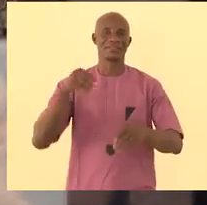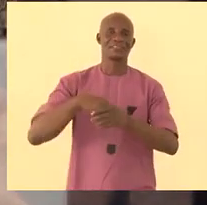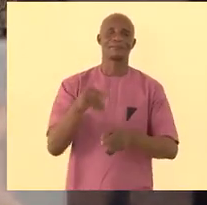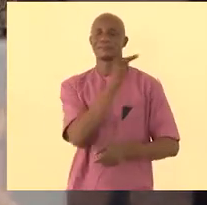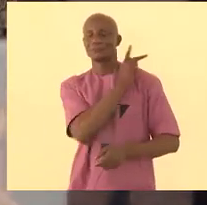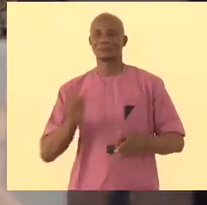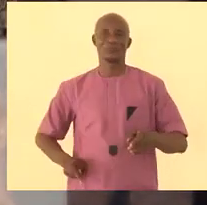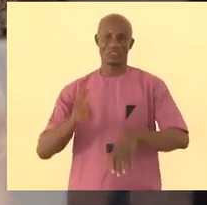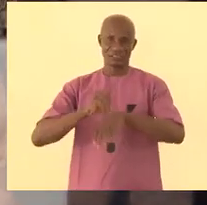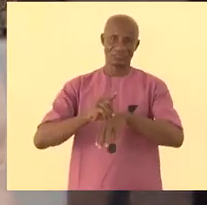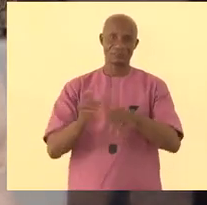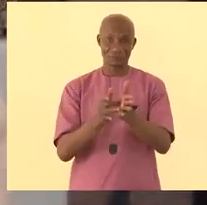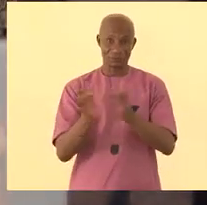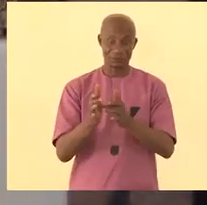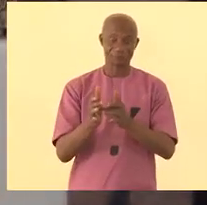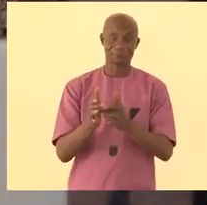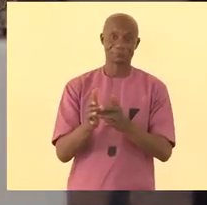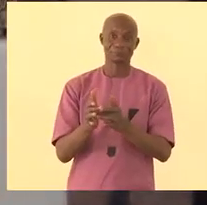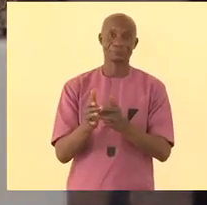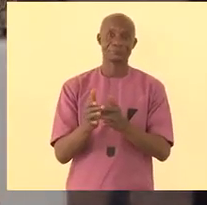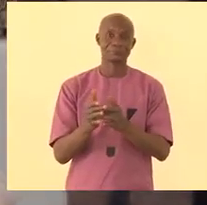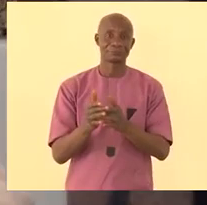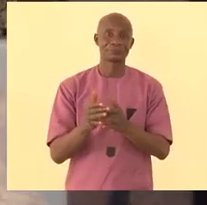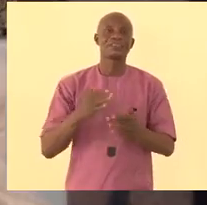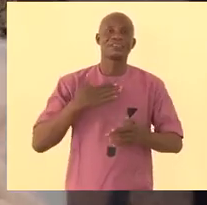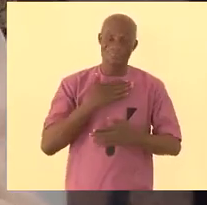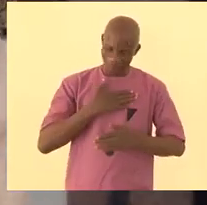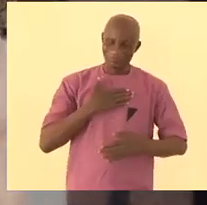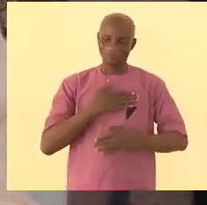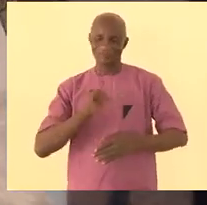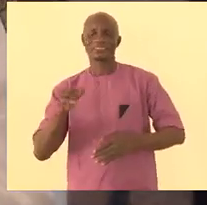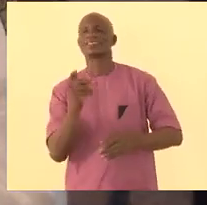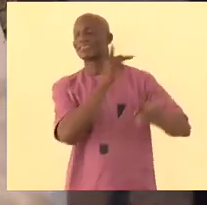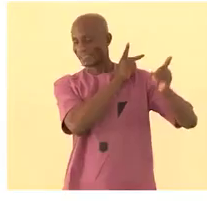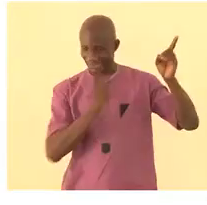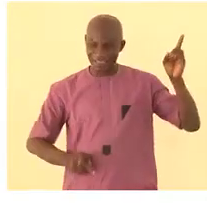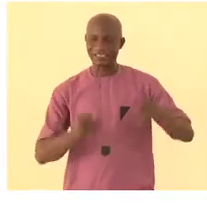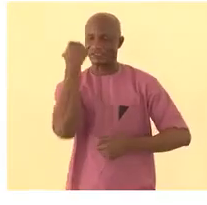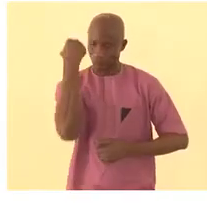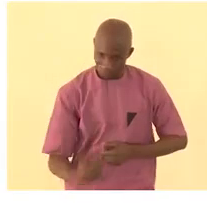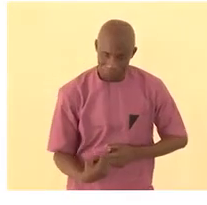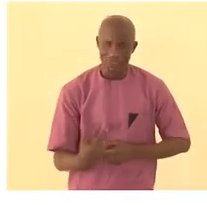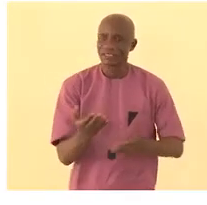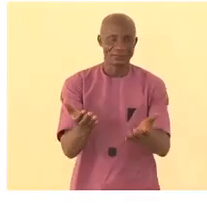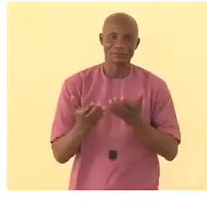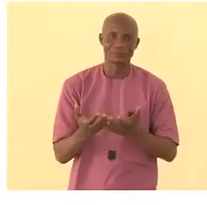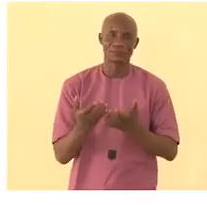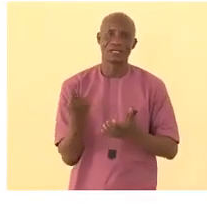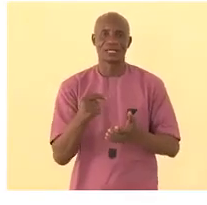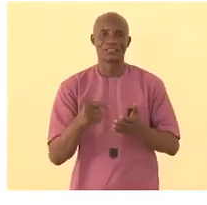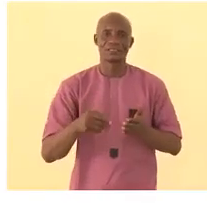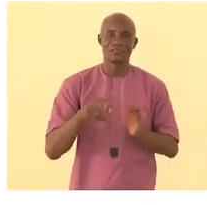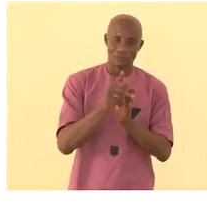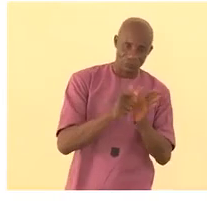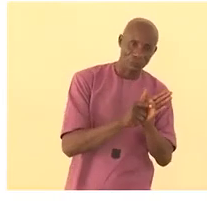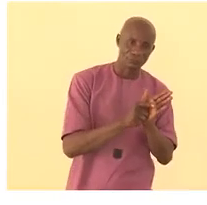But in the kingdom of Jesus, the one he talks about, pleasing the king is the only desire. And the guiding